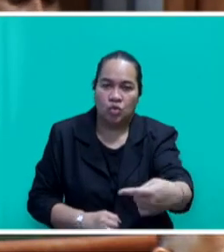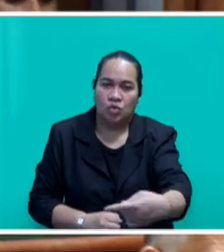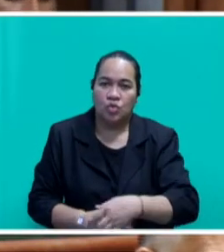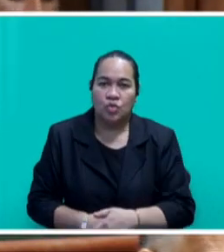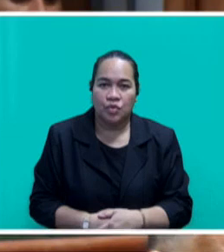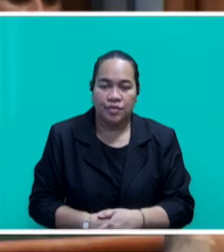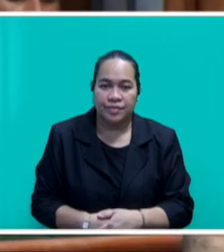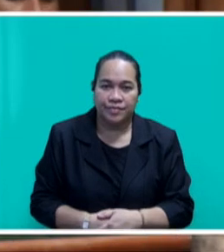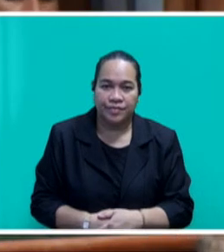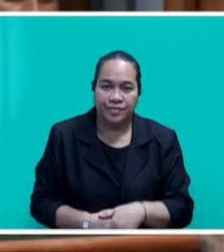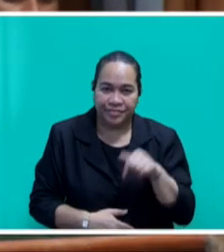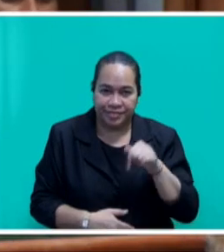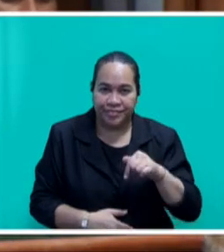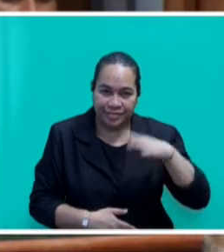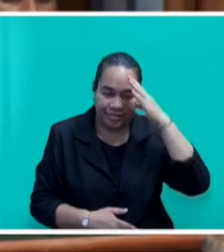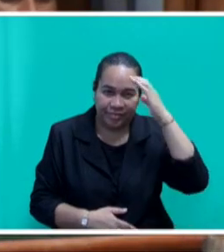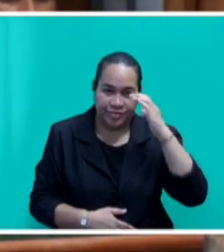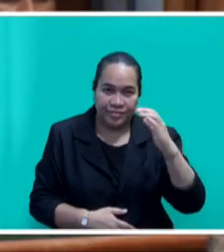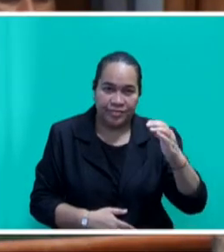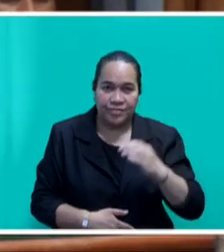in this country,